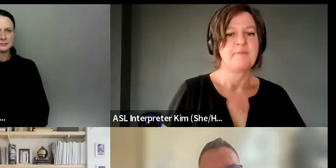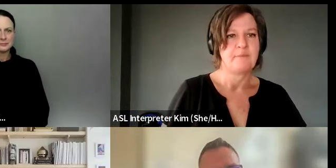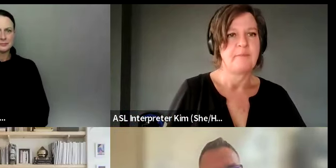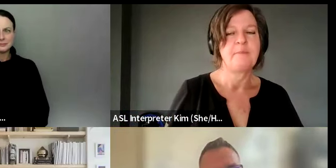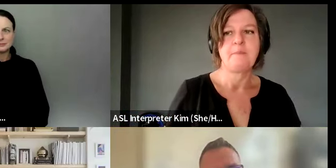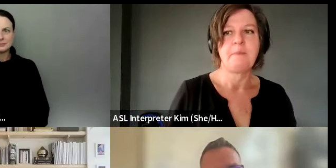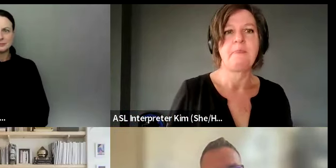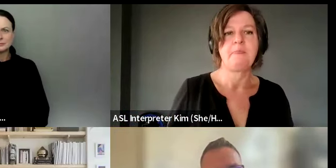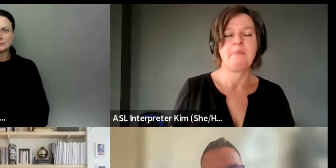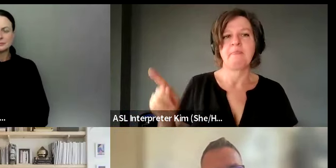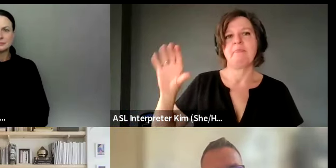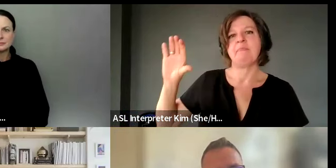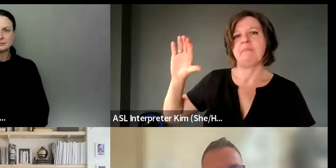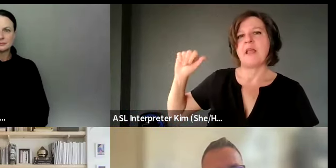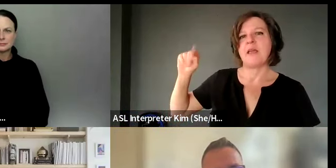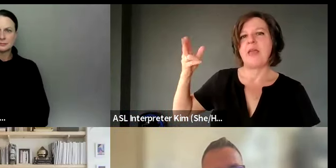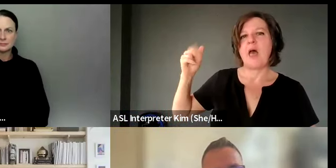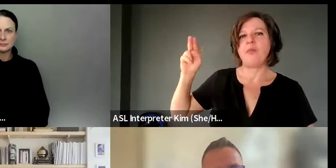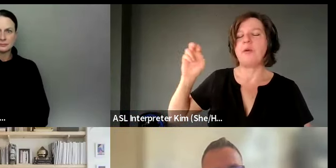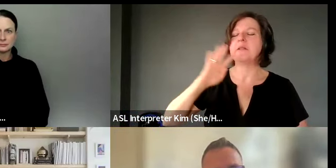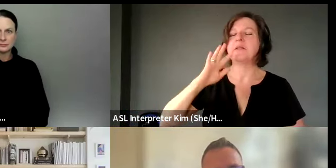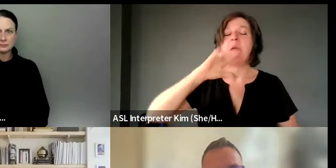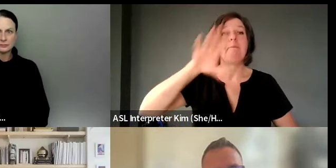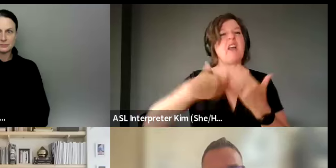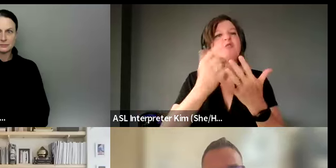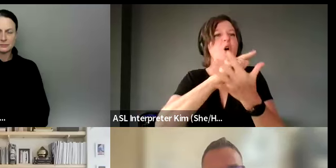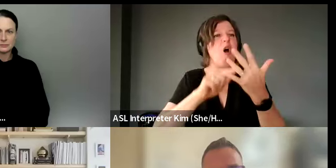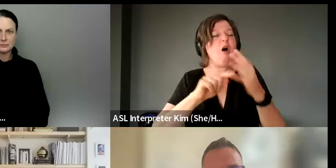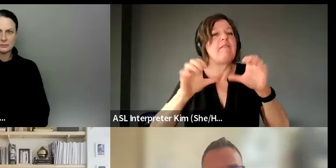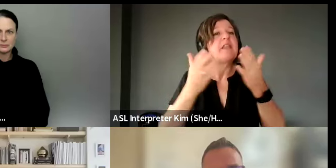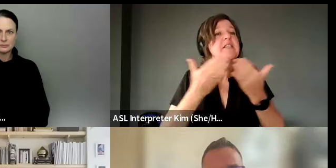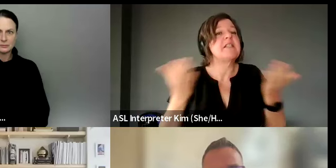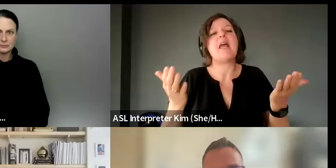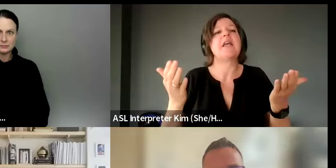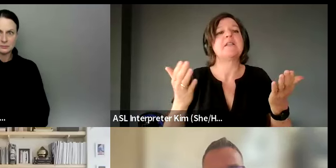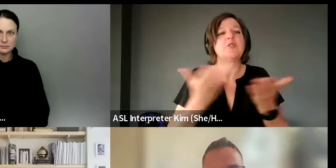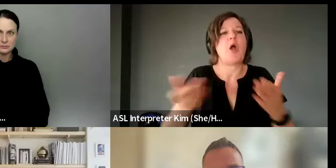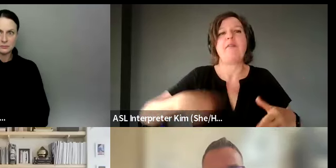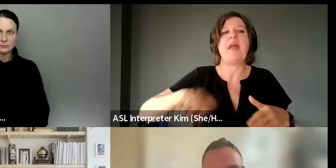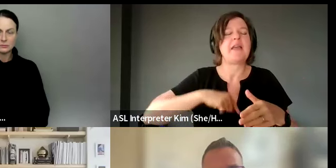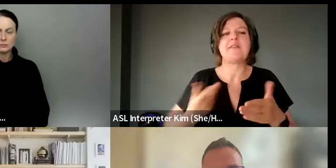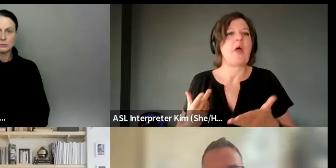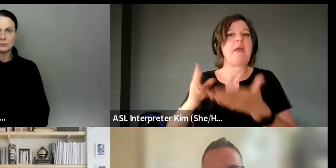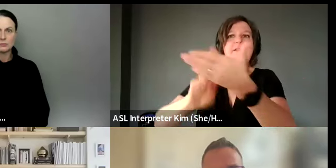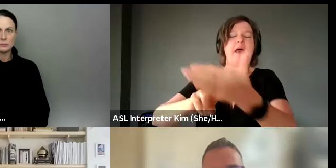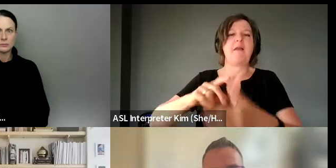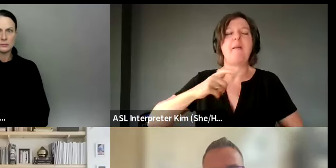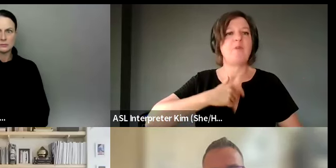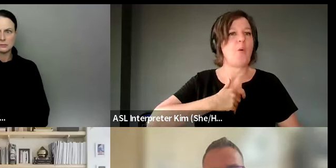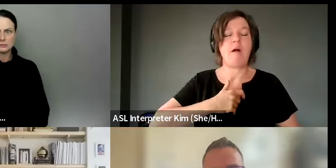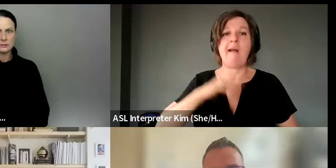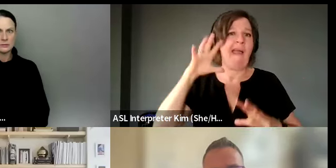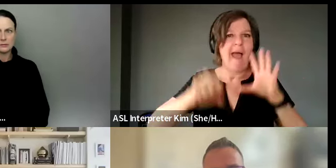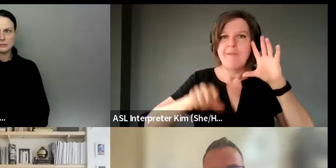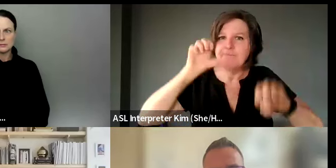Okay, because all these things that we've done are basically things where we sign up for, right? And I jumped on every single opportunity